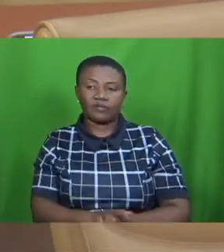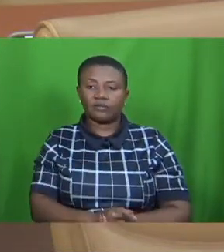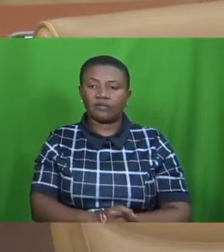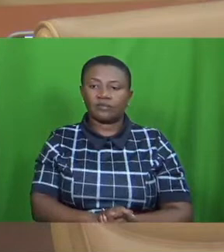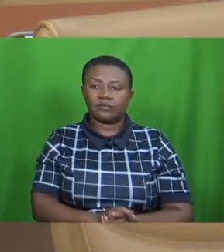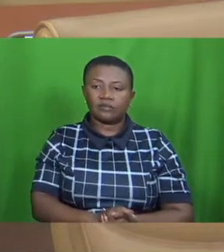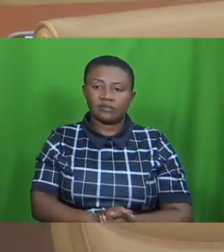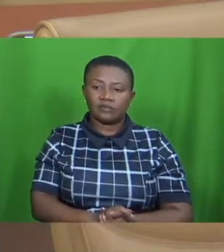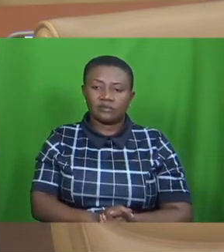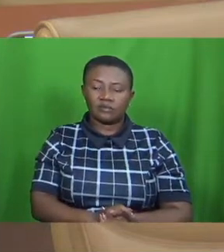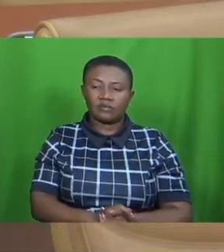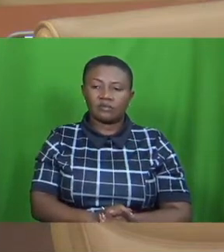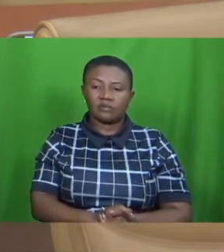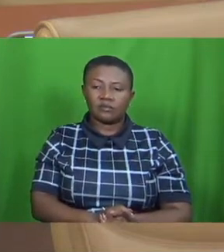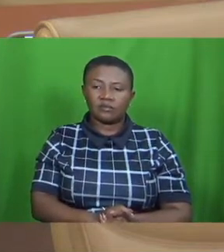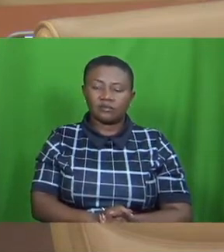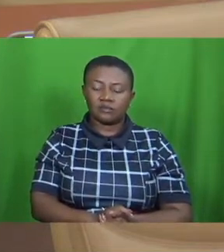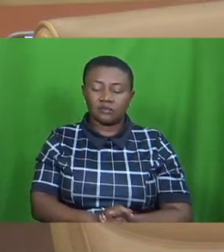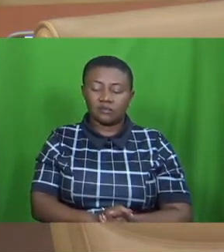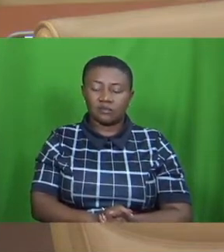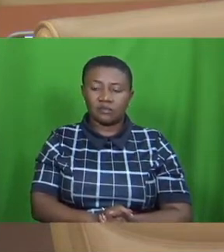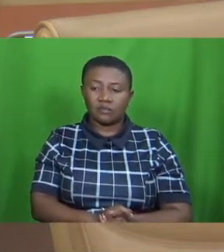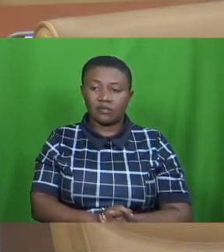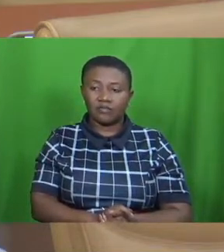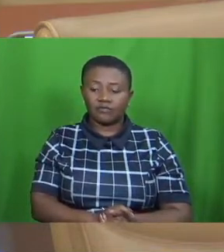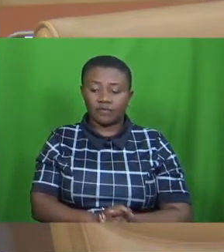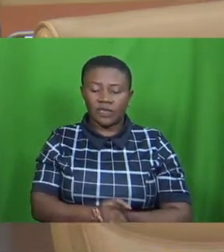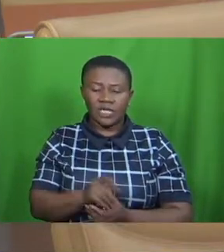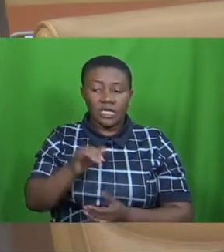And as a father,